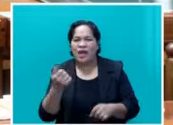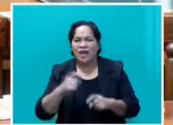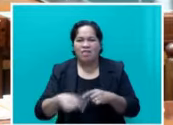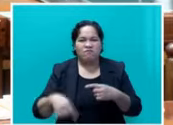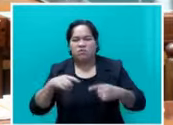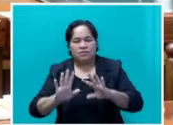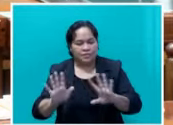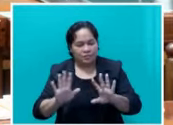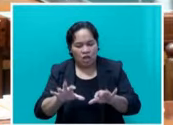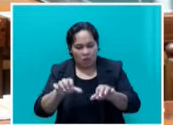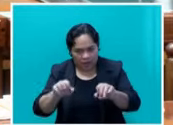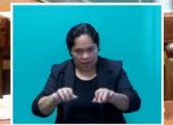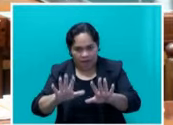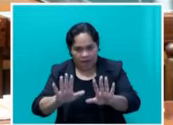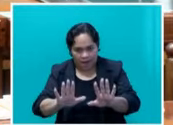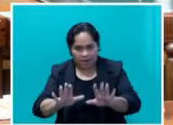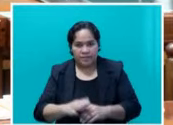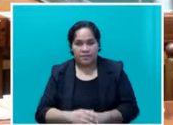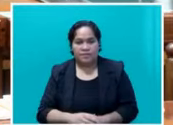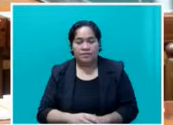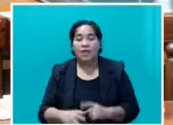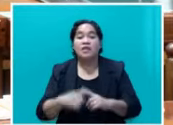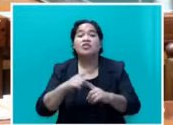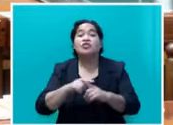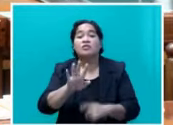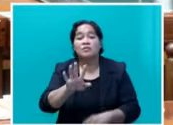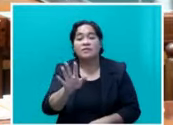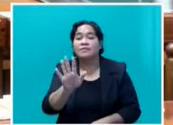not going to People of happen. Burumbasanga, excuse me, your time will come.